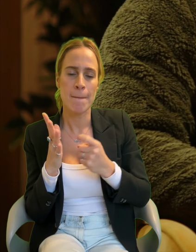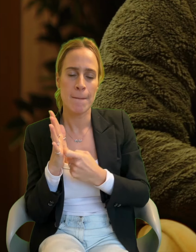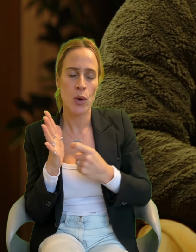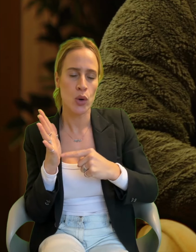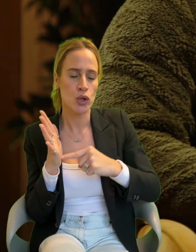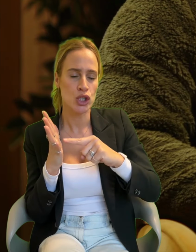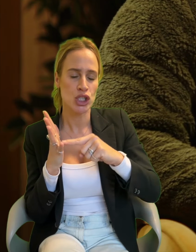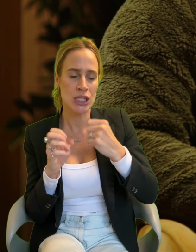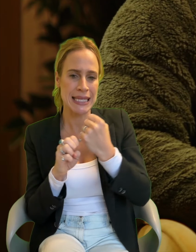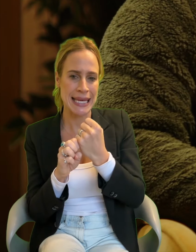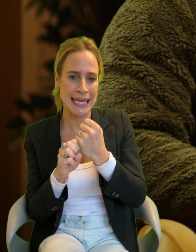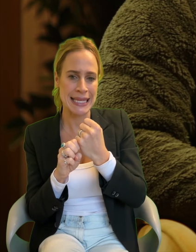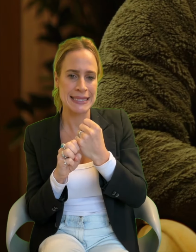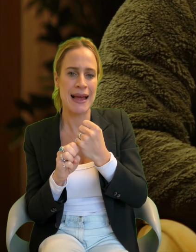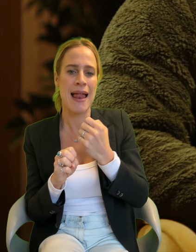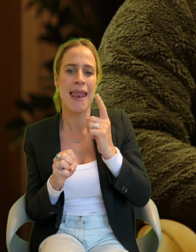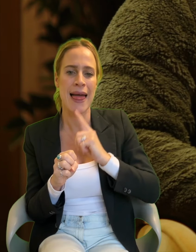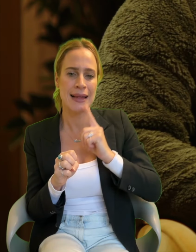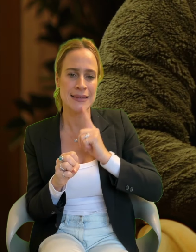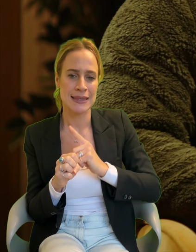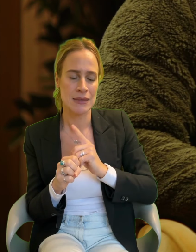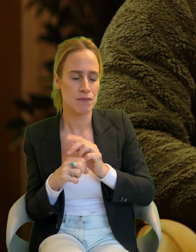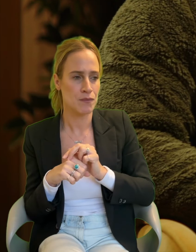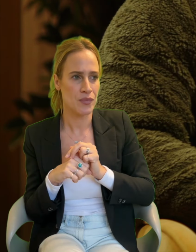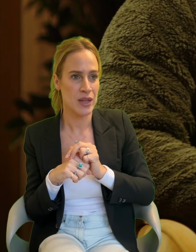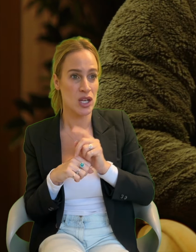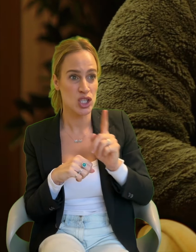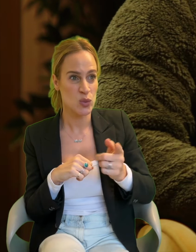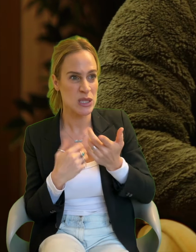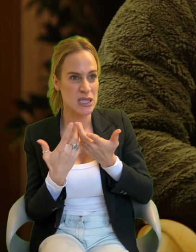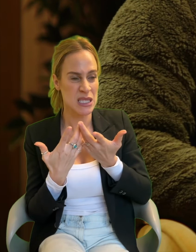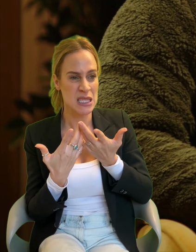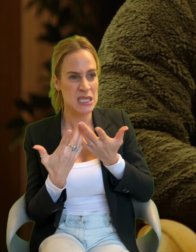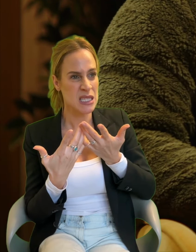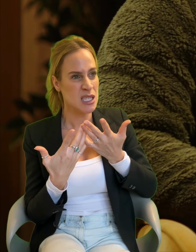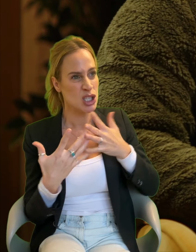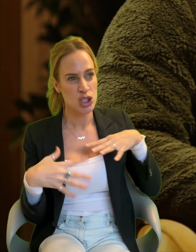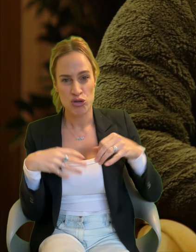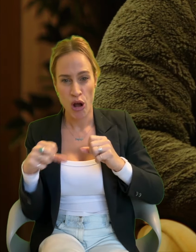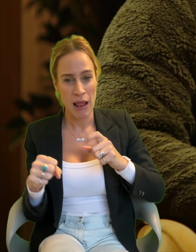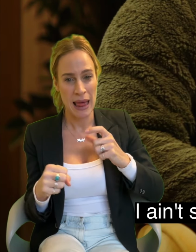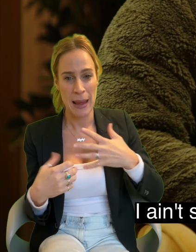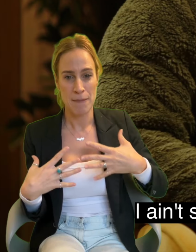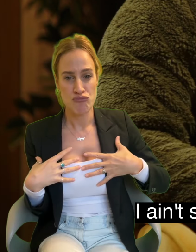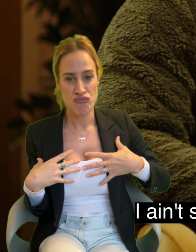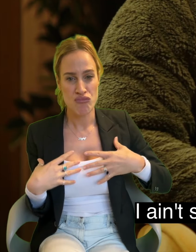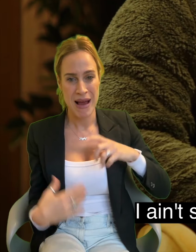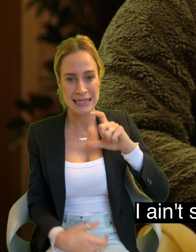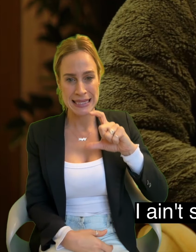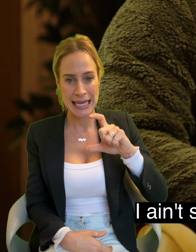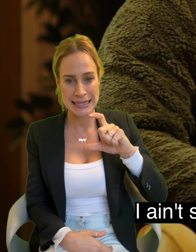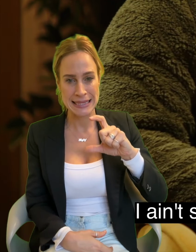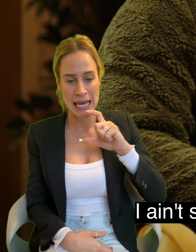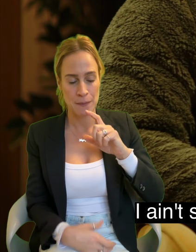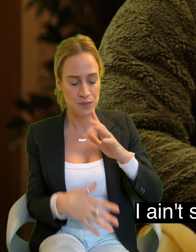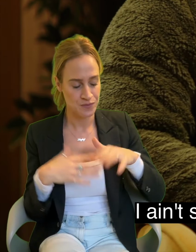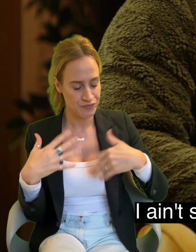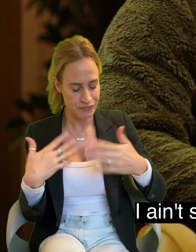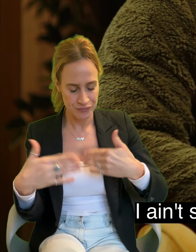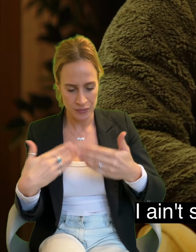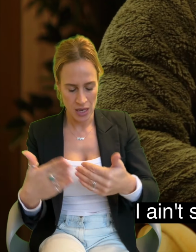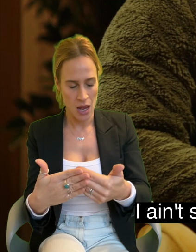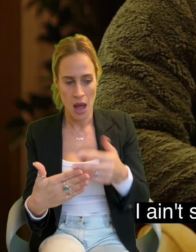breast cancer. She was beating it, whooping its ass. Yeah. I ain't seen her in a few months, and then she's come